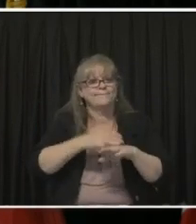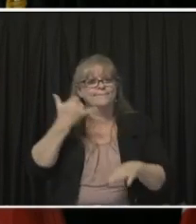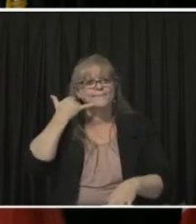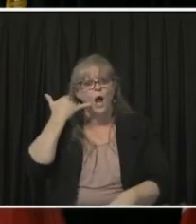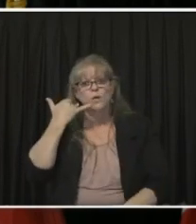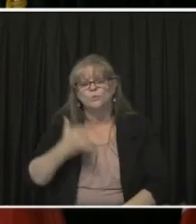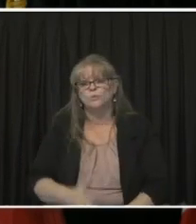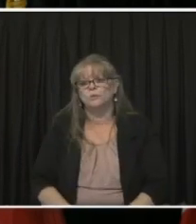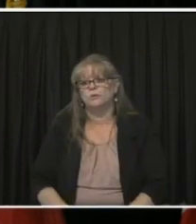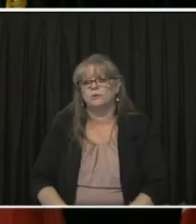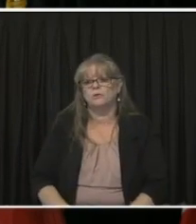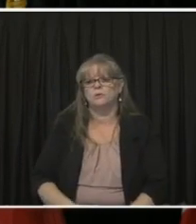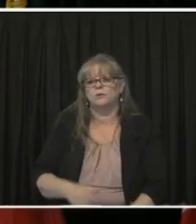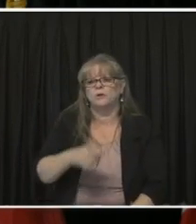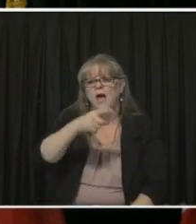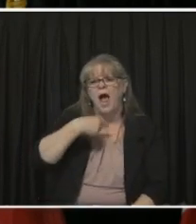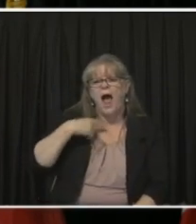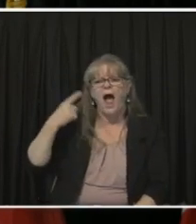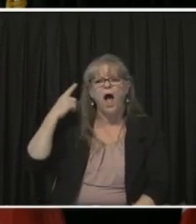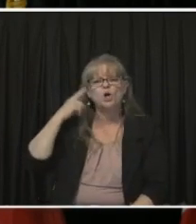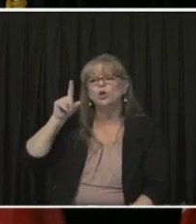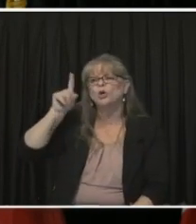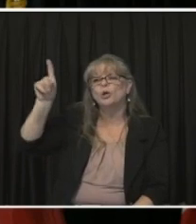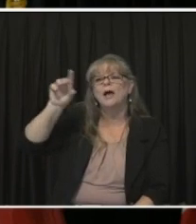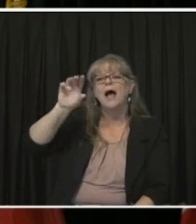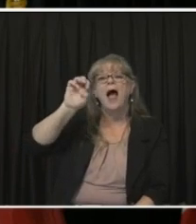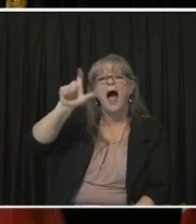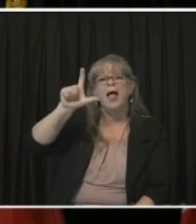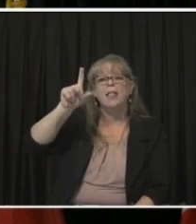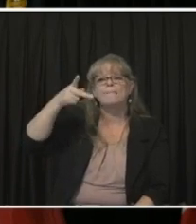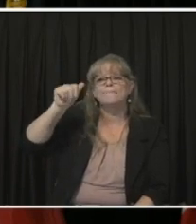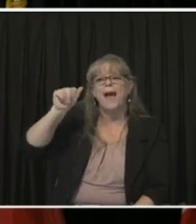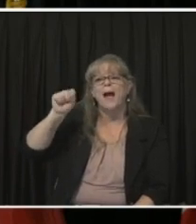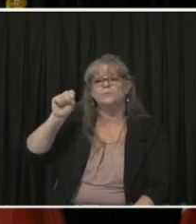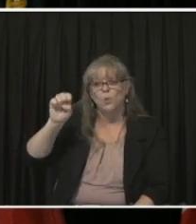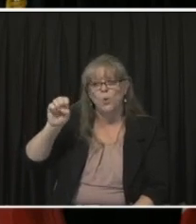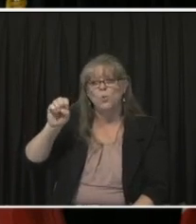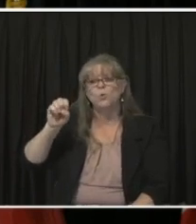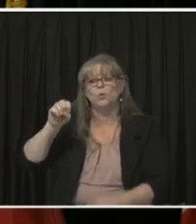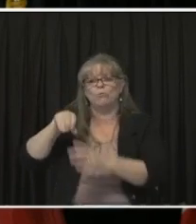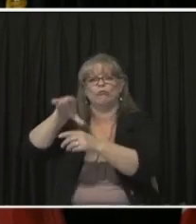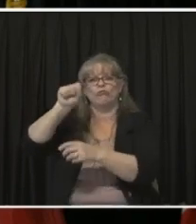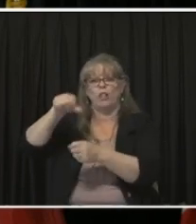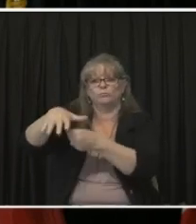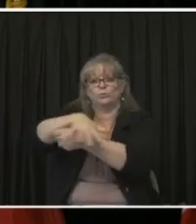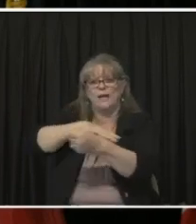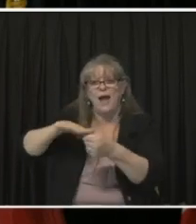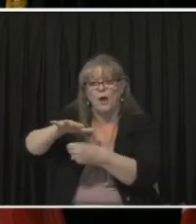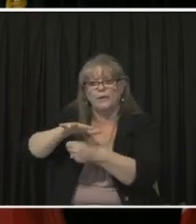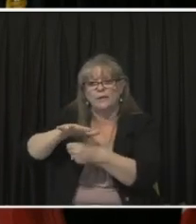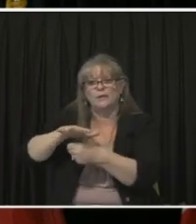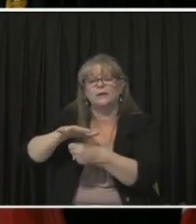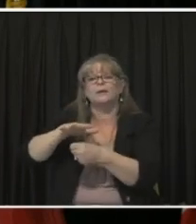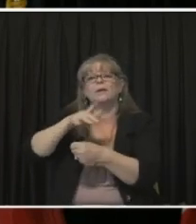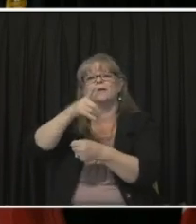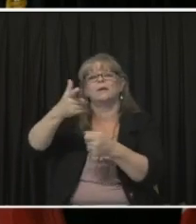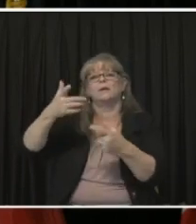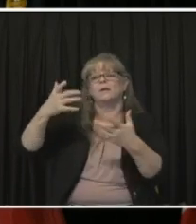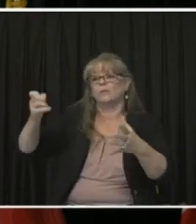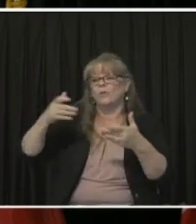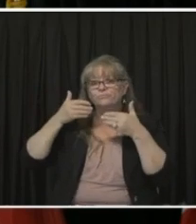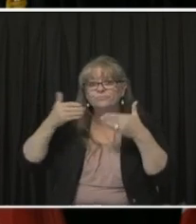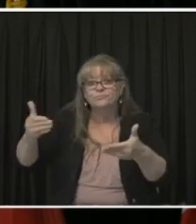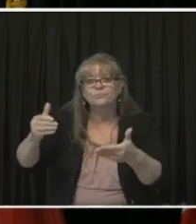is seeking an exemption to have in-person, sort of more traditional in-person graduation ceremonies. They want an exemption to the guidelines that